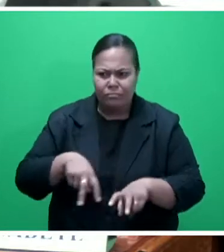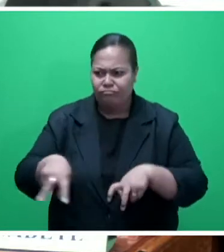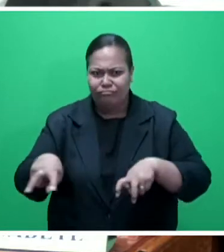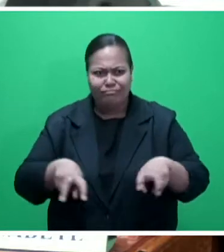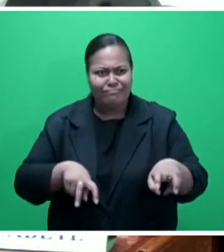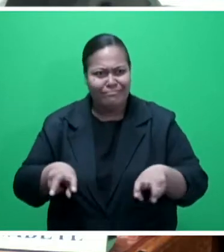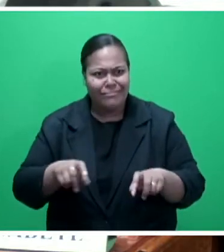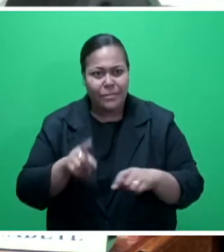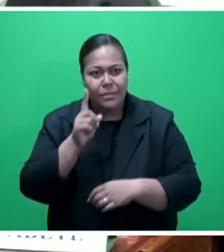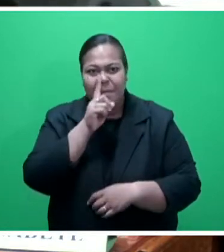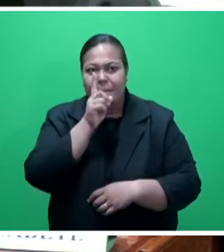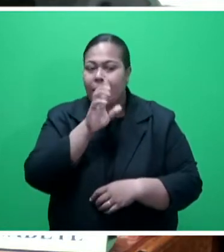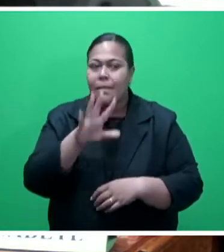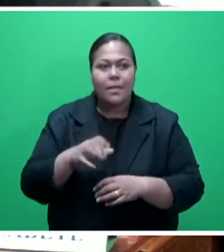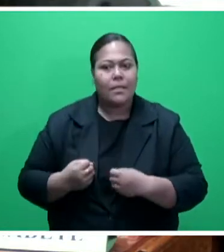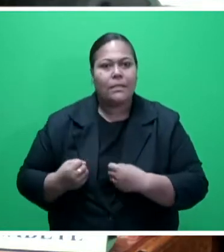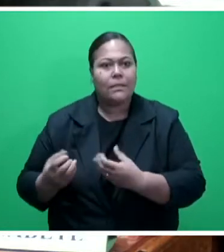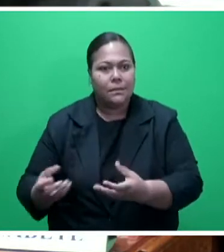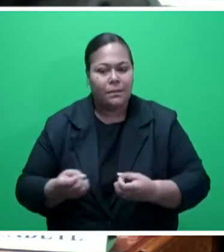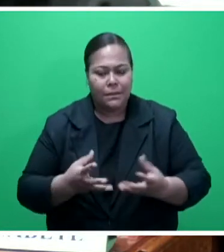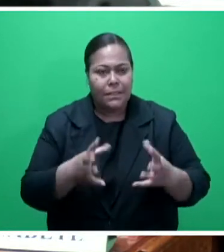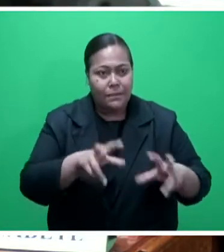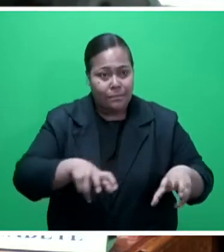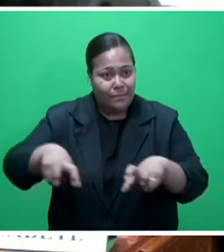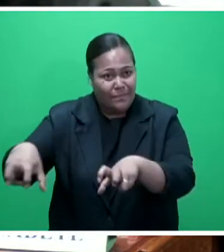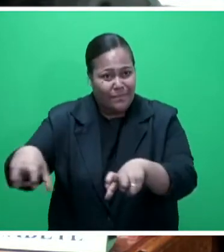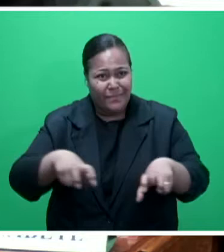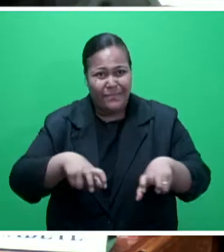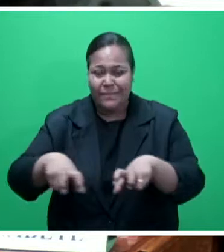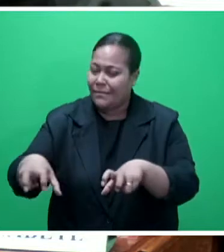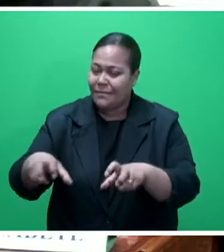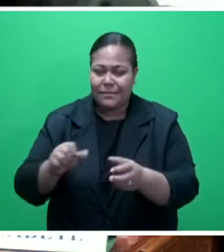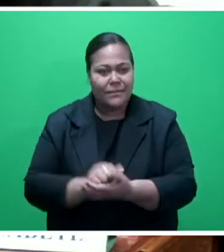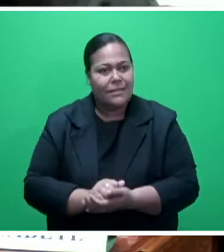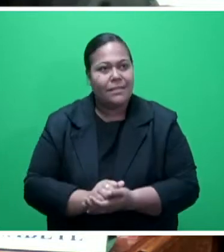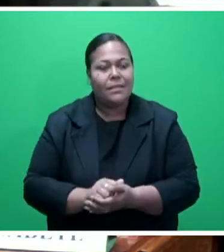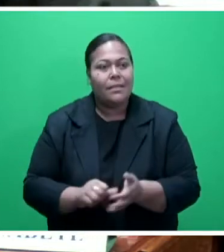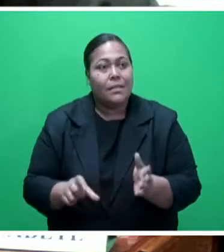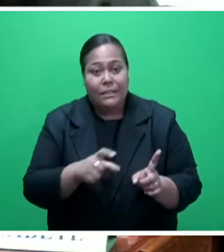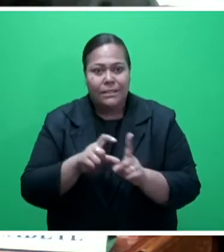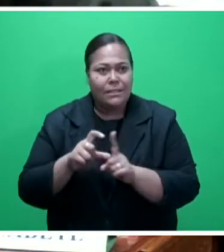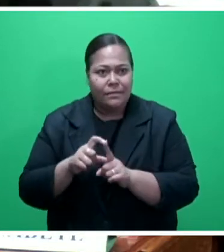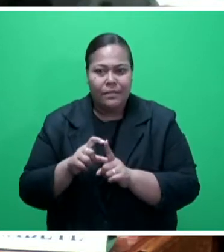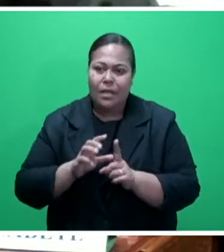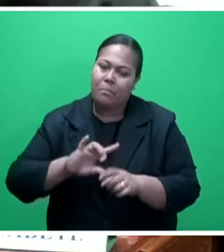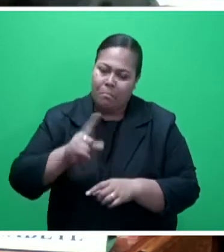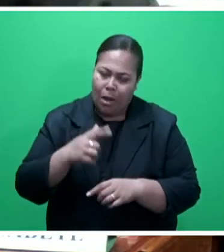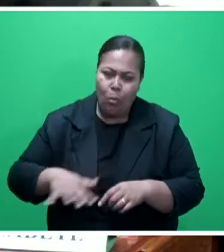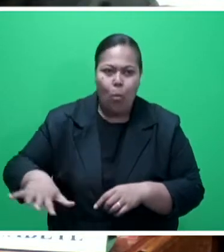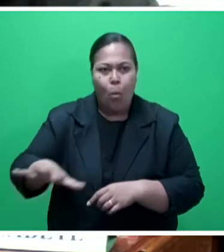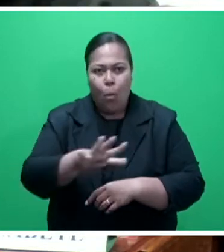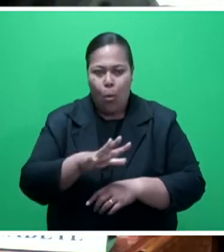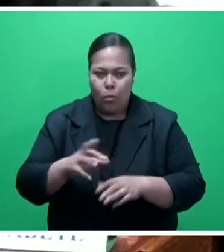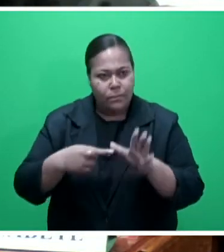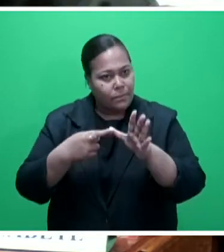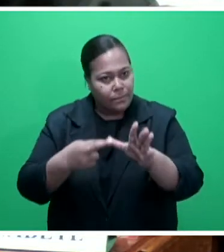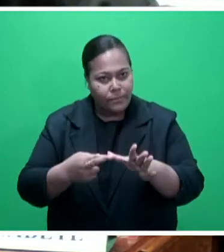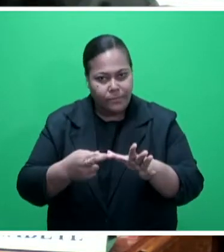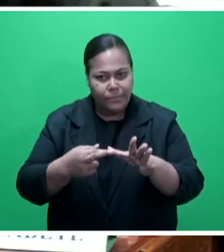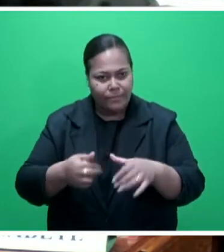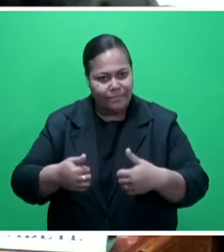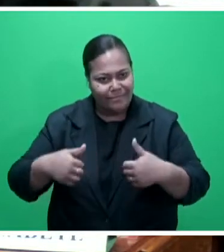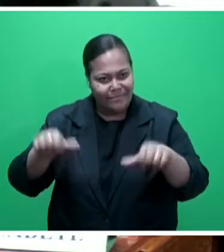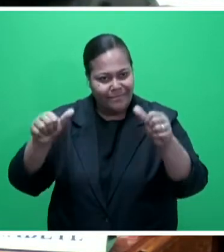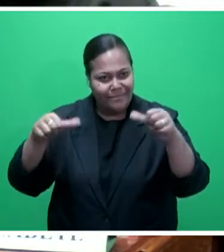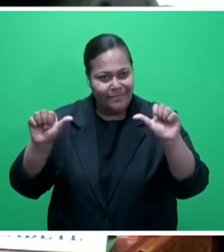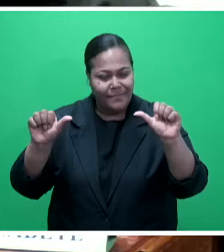delivery of supplies. Despite this, Mr. Speaker, sir, all phases of our emergency response has been delivered successfully while